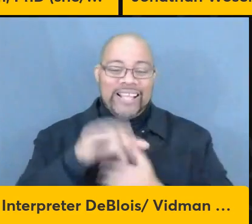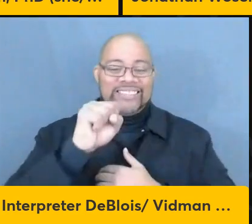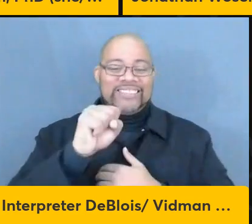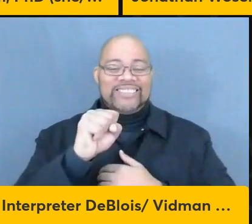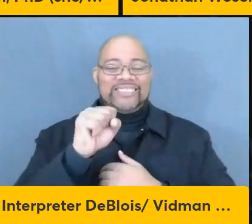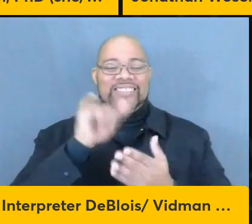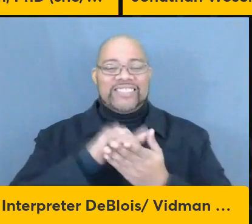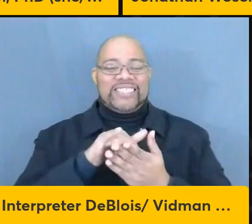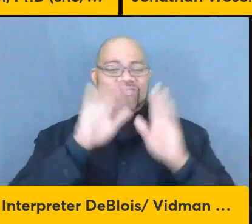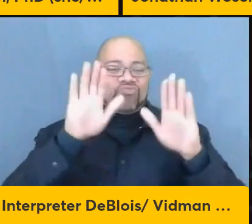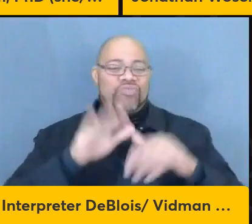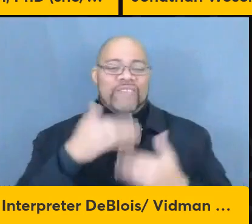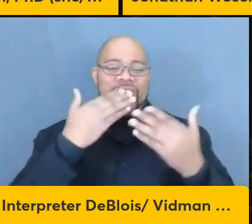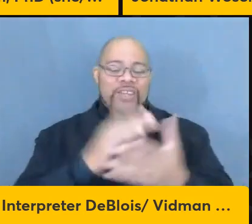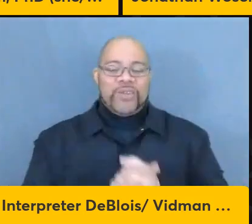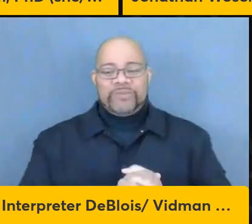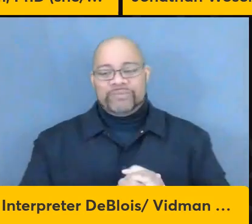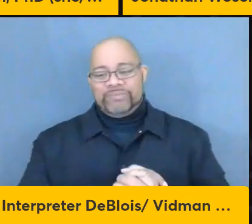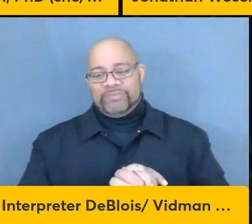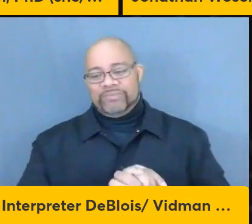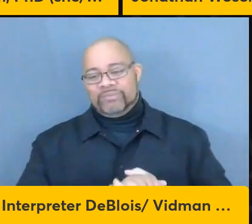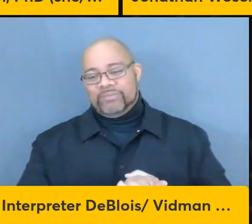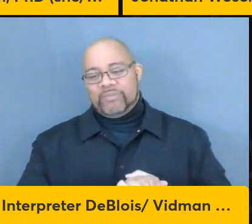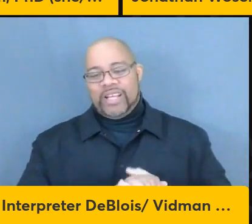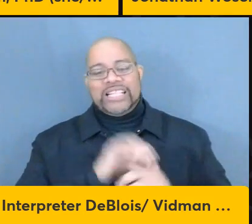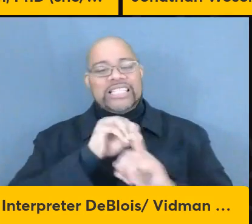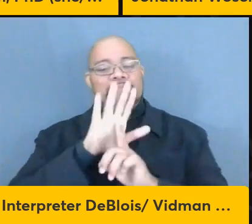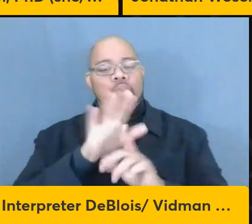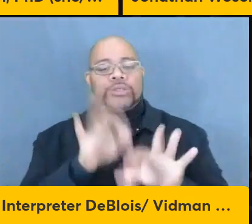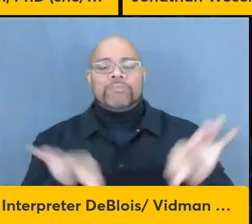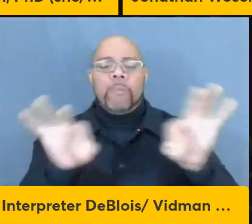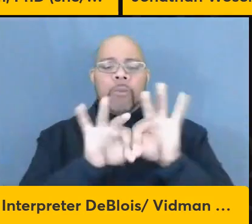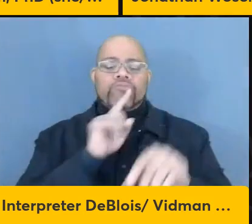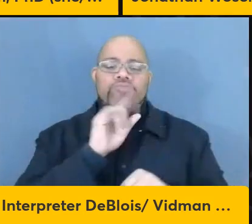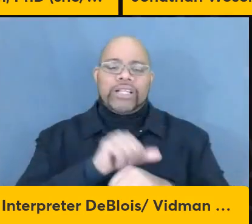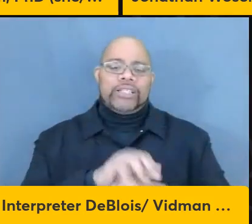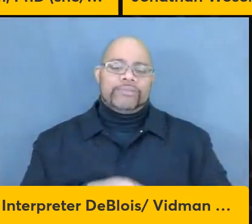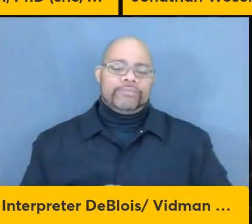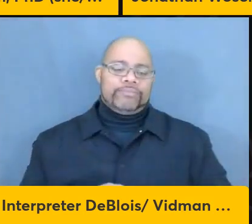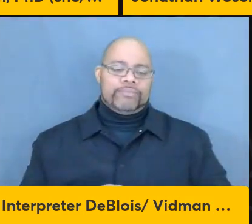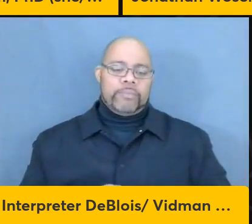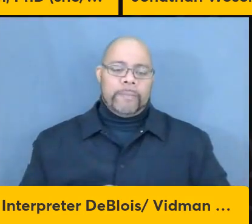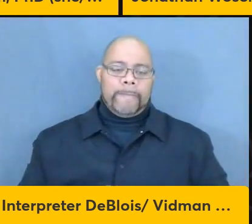it was great. Thank you. Exposure is key, really.